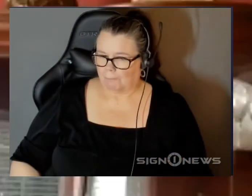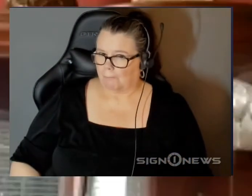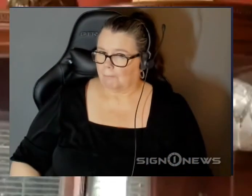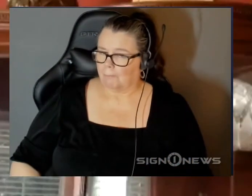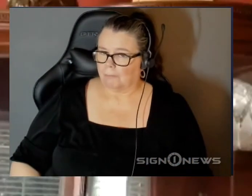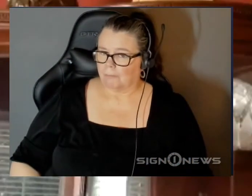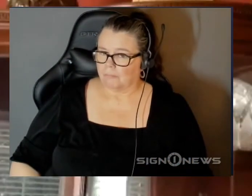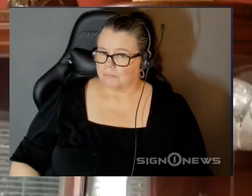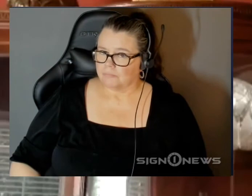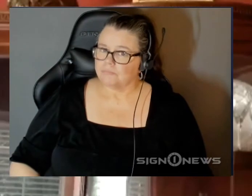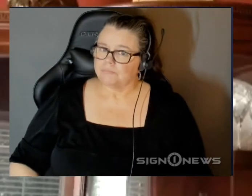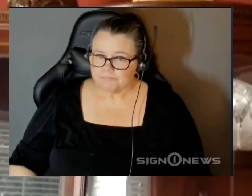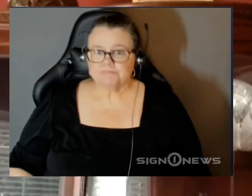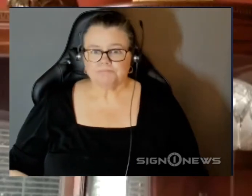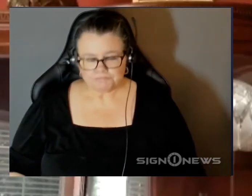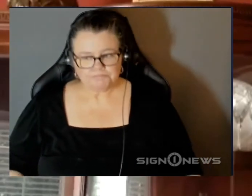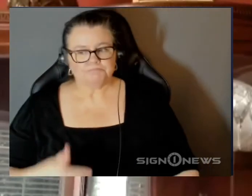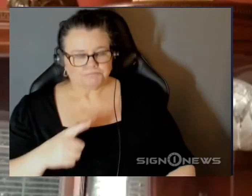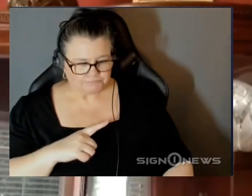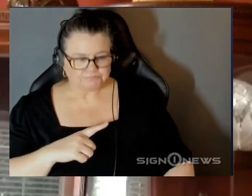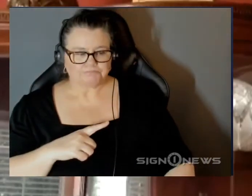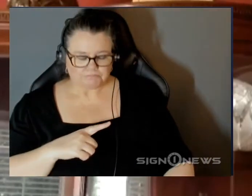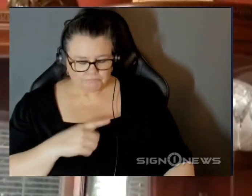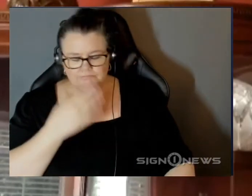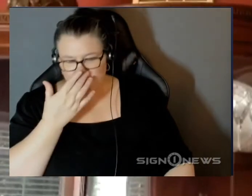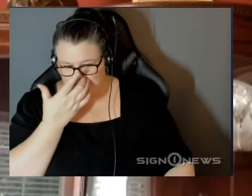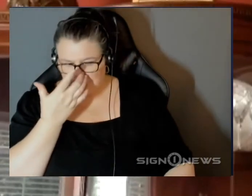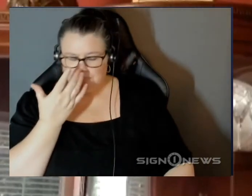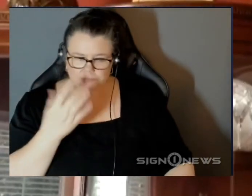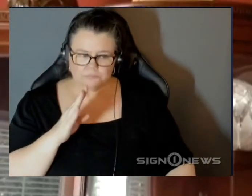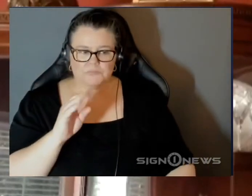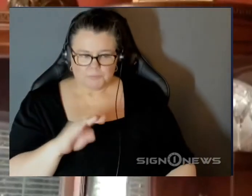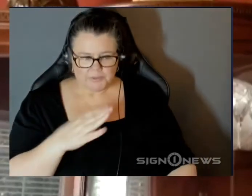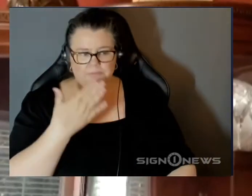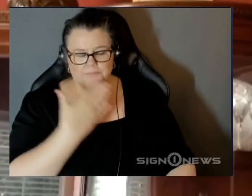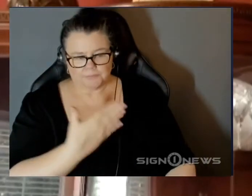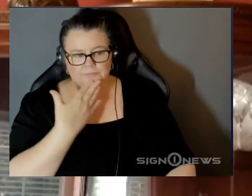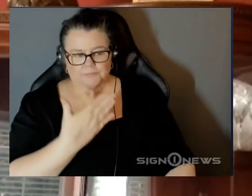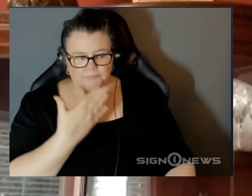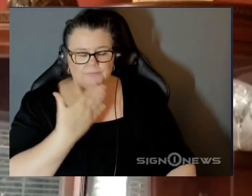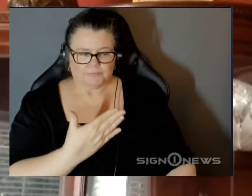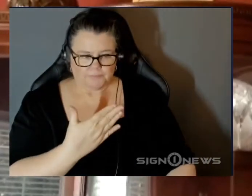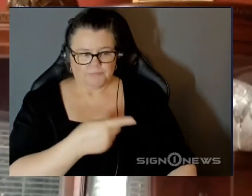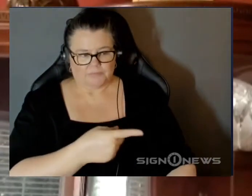Yeah, Bob, thank you very much for that. You know, the thing I